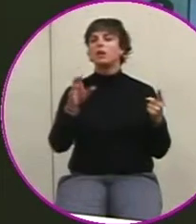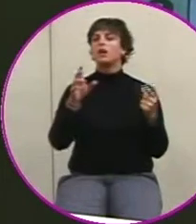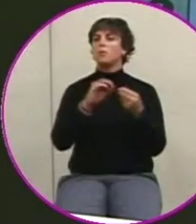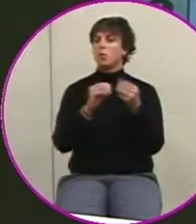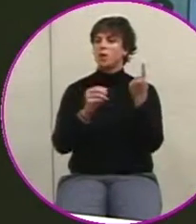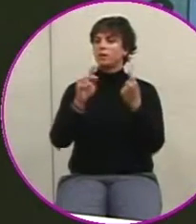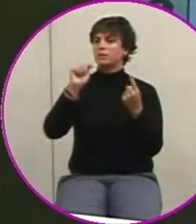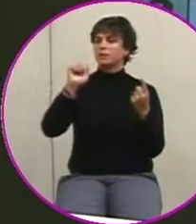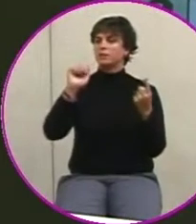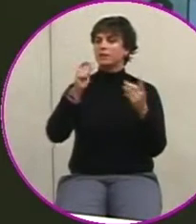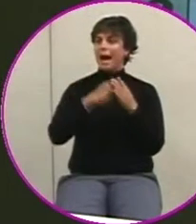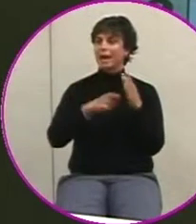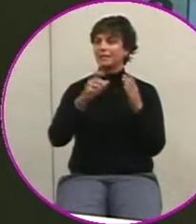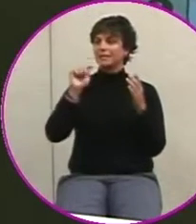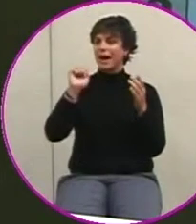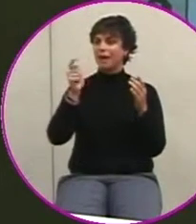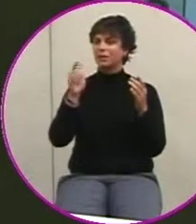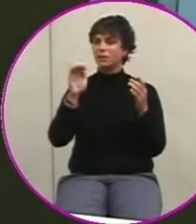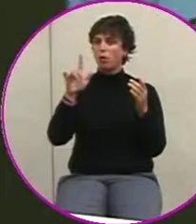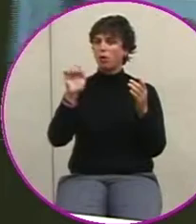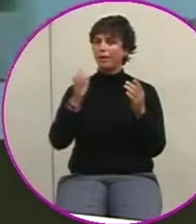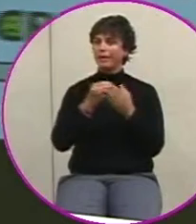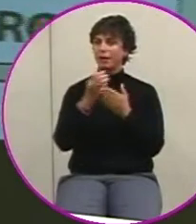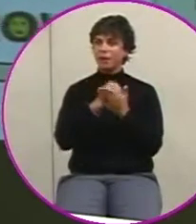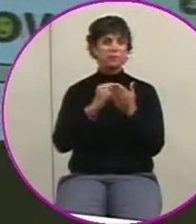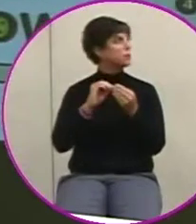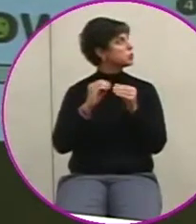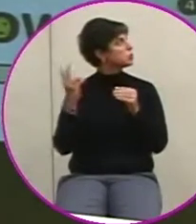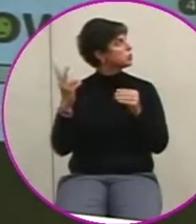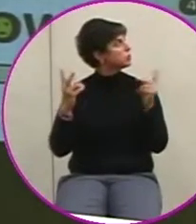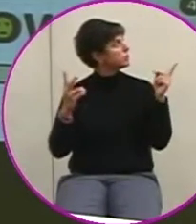Taxable income. Number 2.